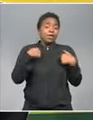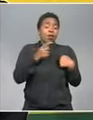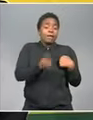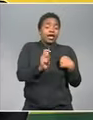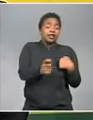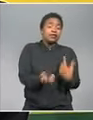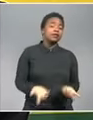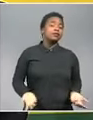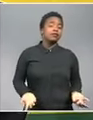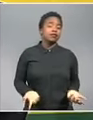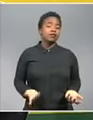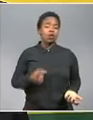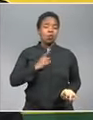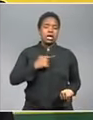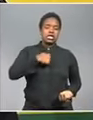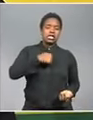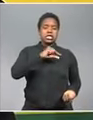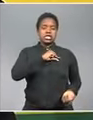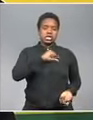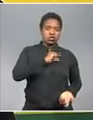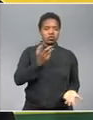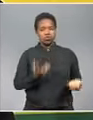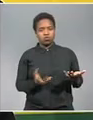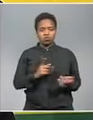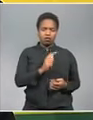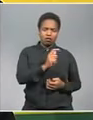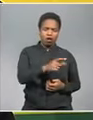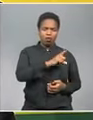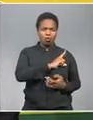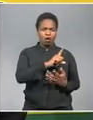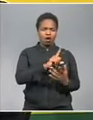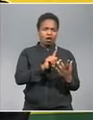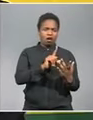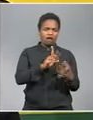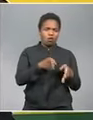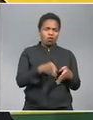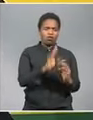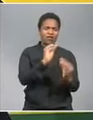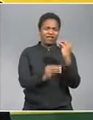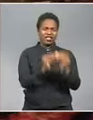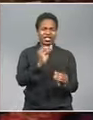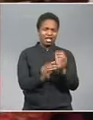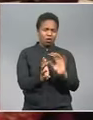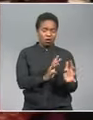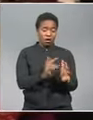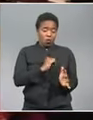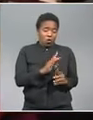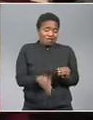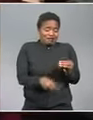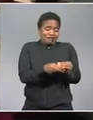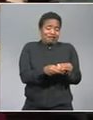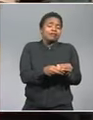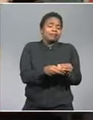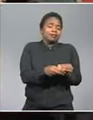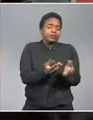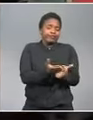feel that we have a guilty conscience and we must help SANRAL to whatever extent we can. And what we contribute might help SANRAL to pay off